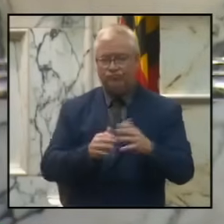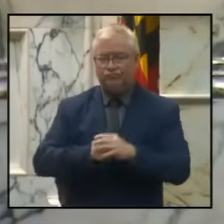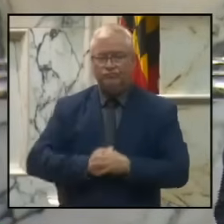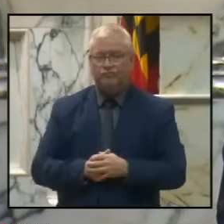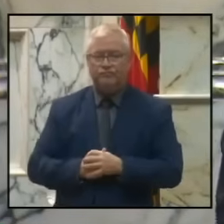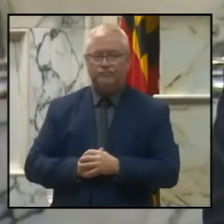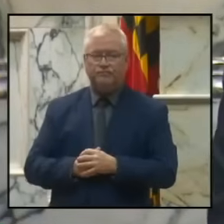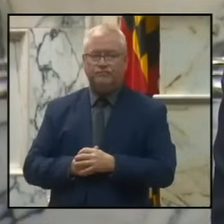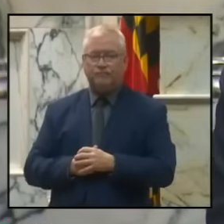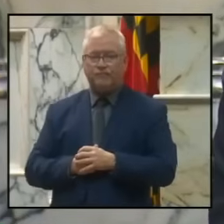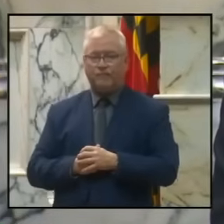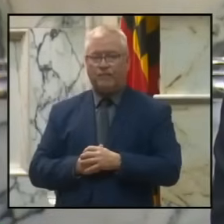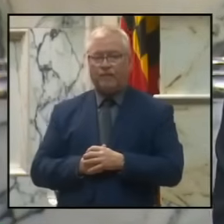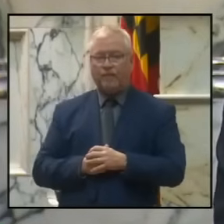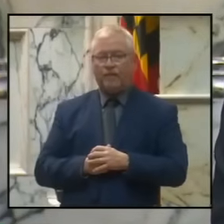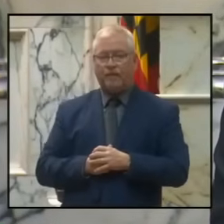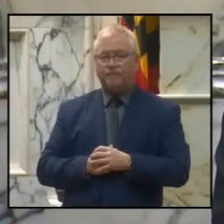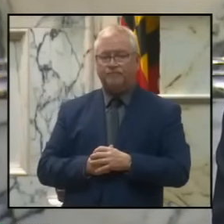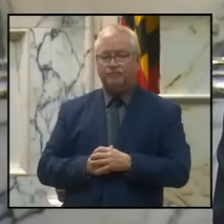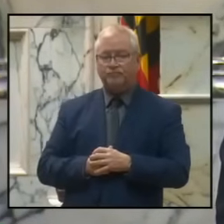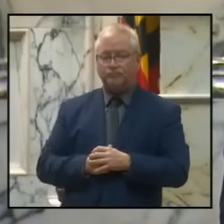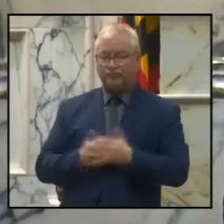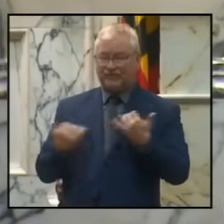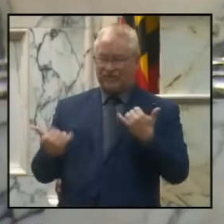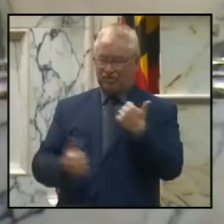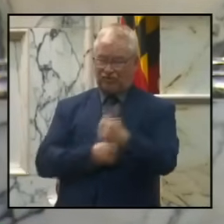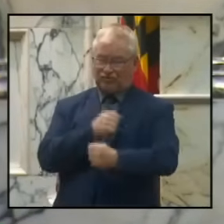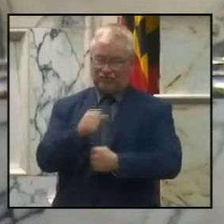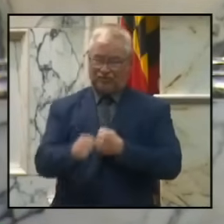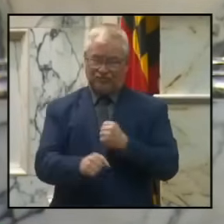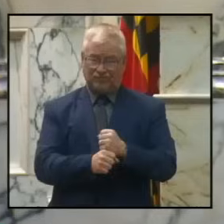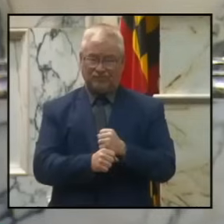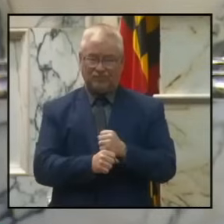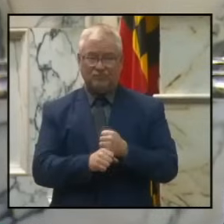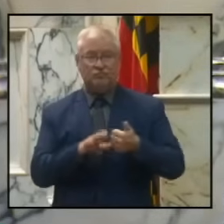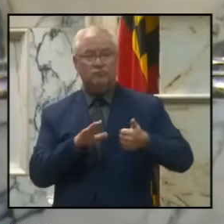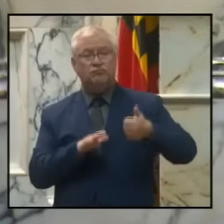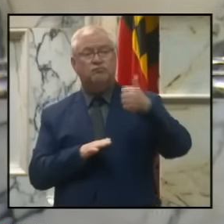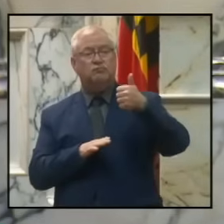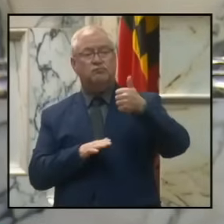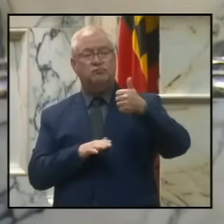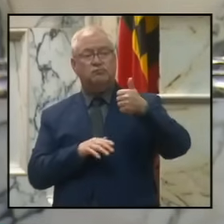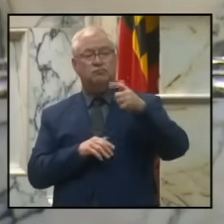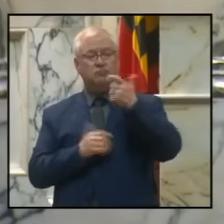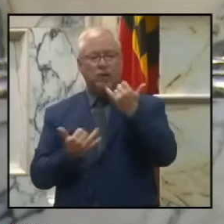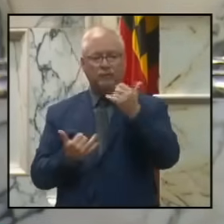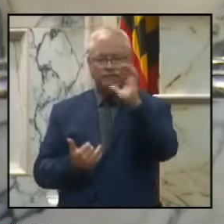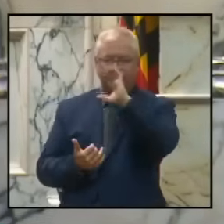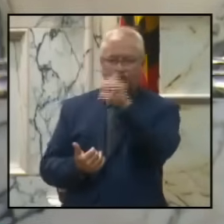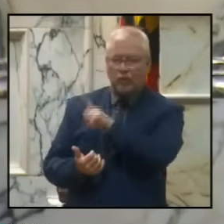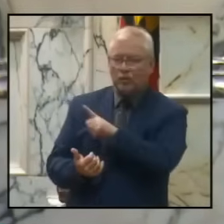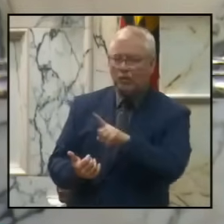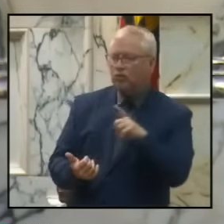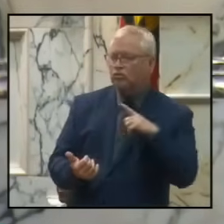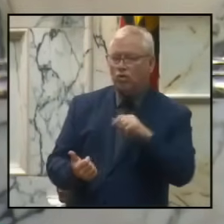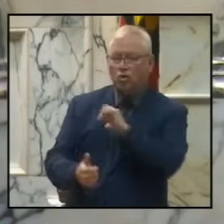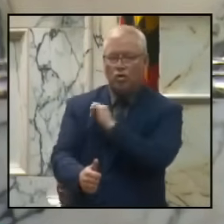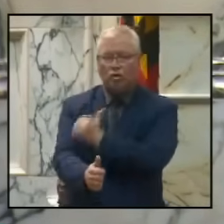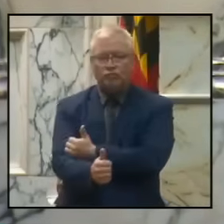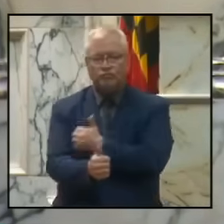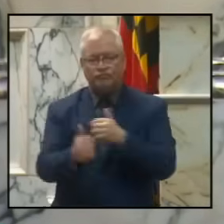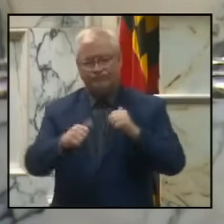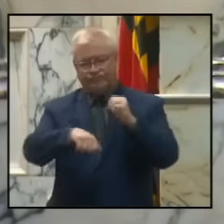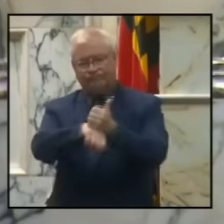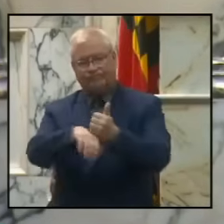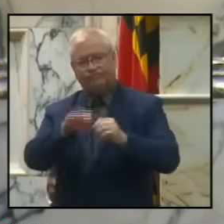And this year, our administration is seeking legislative authority to launch a national campaign to recruit